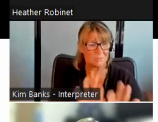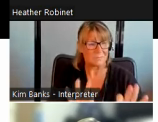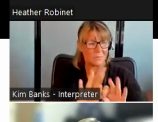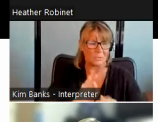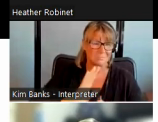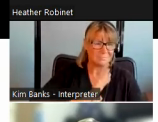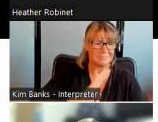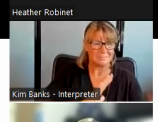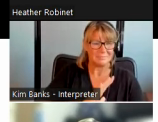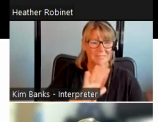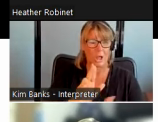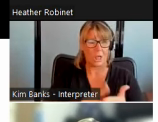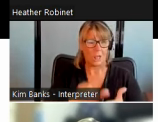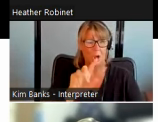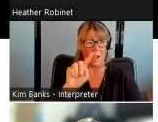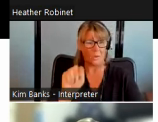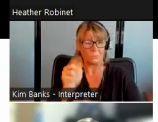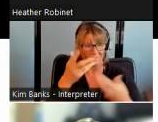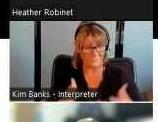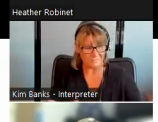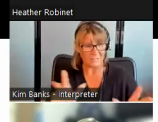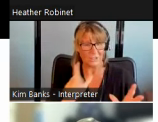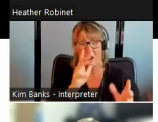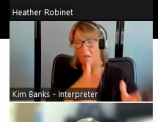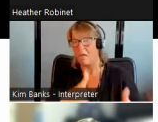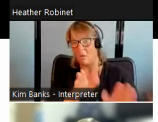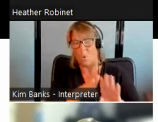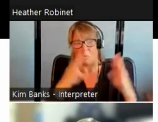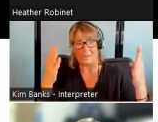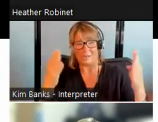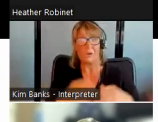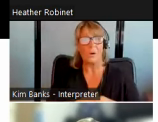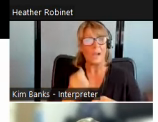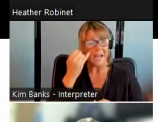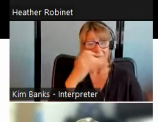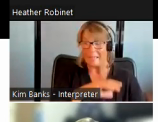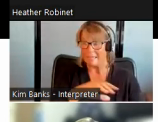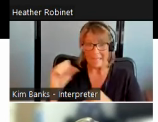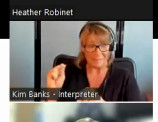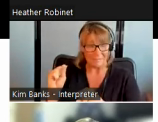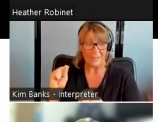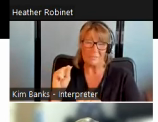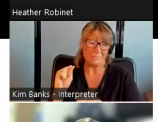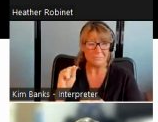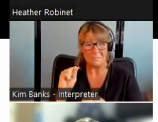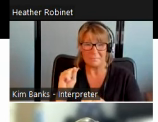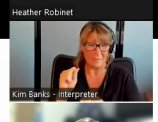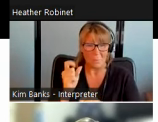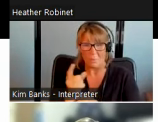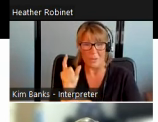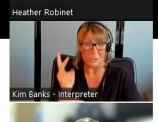to make sure that you're logging out when you're finished, or even if you're leaving your computer unattended for a minute or